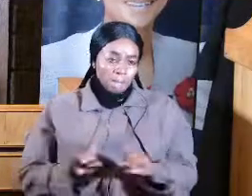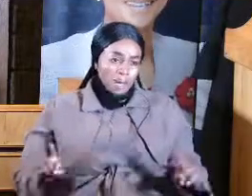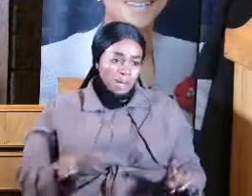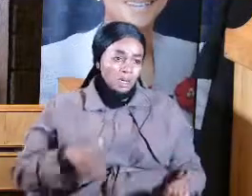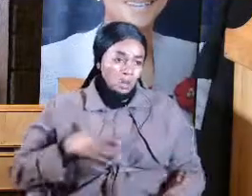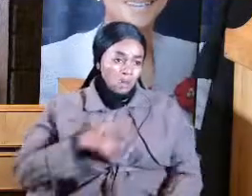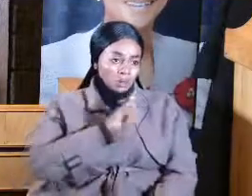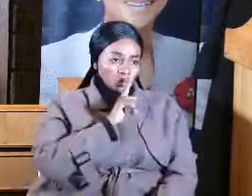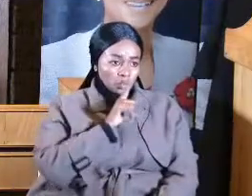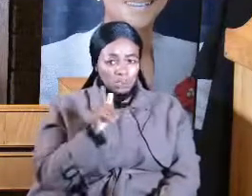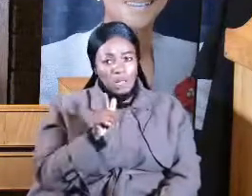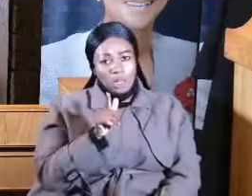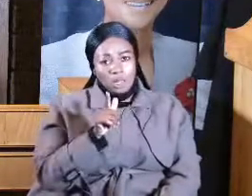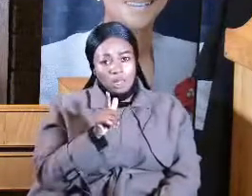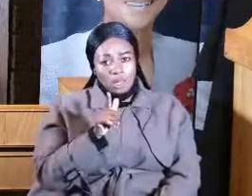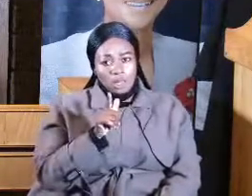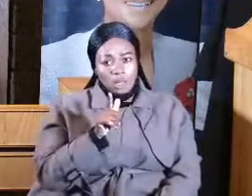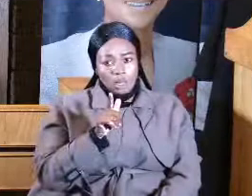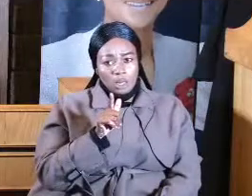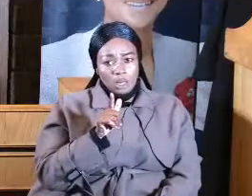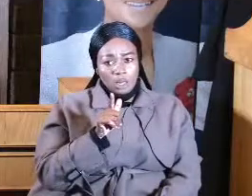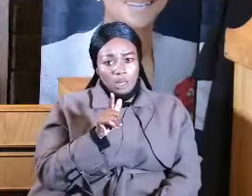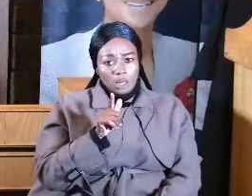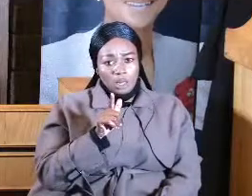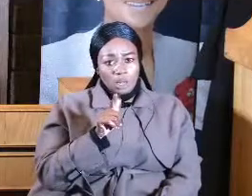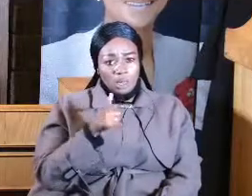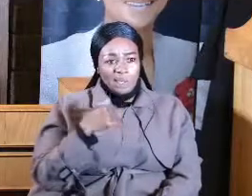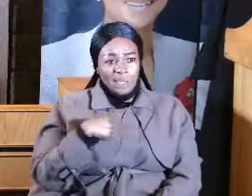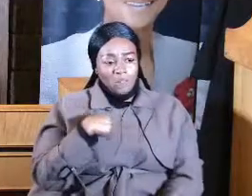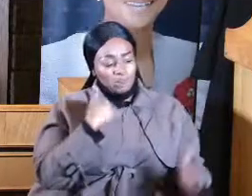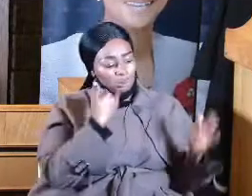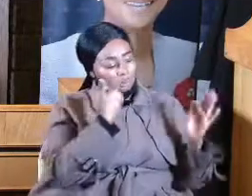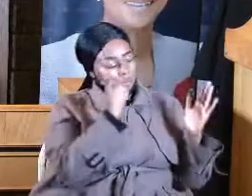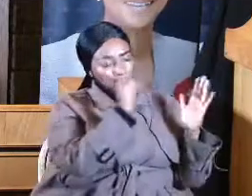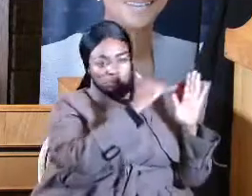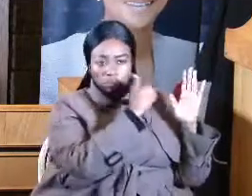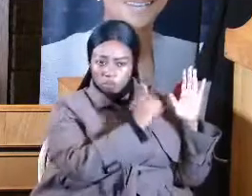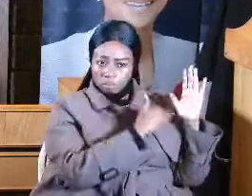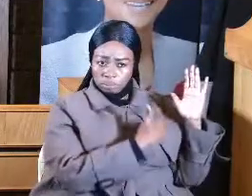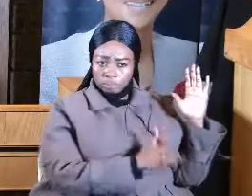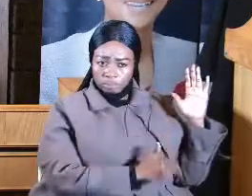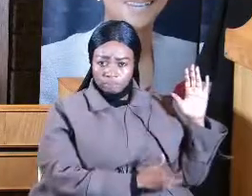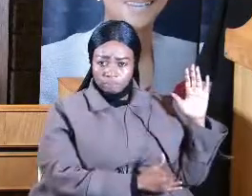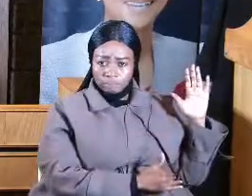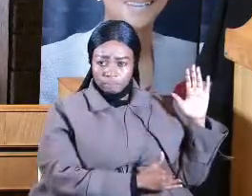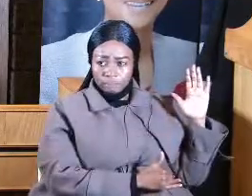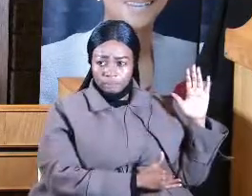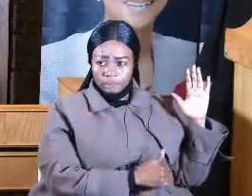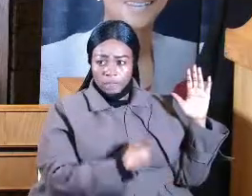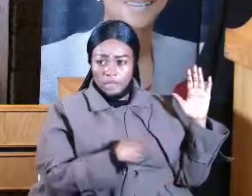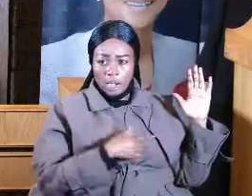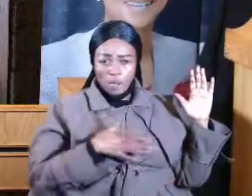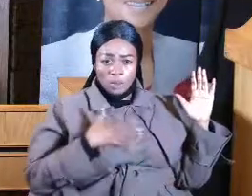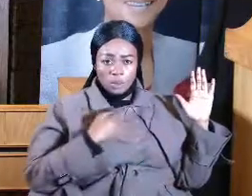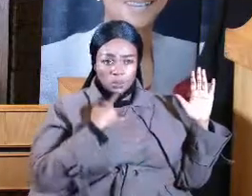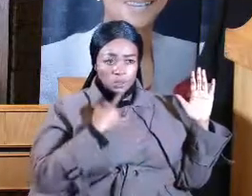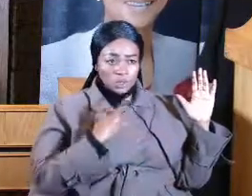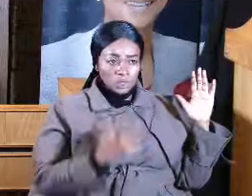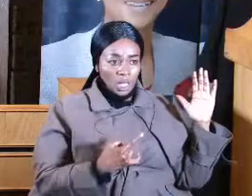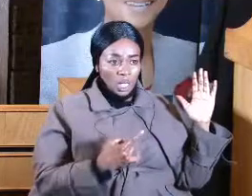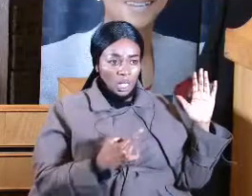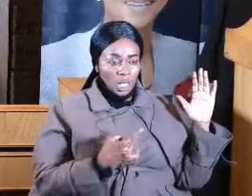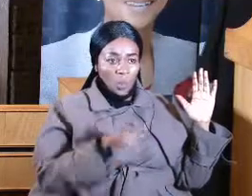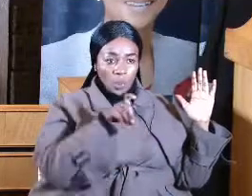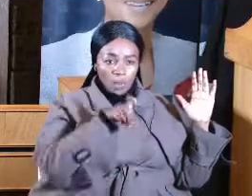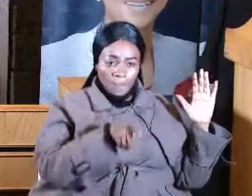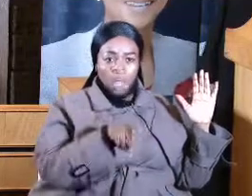say, as raised these following things, but I want to say we need to come